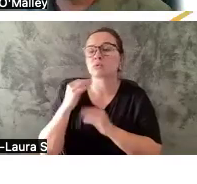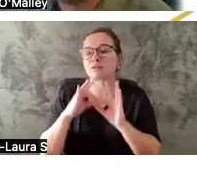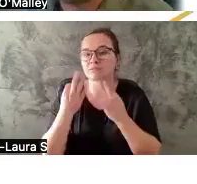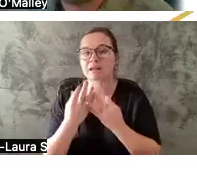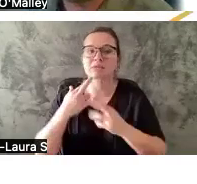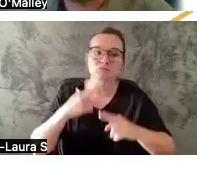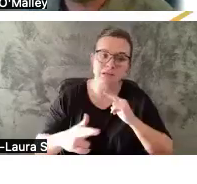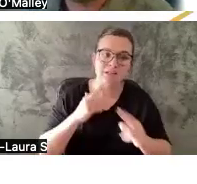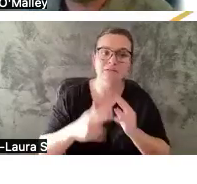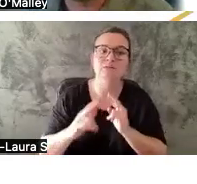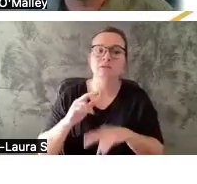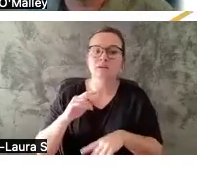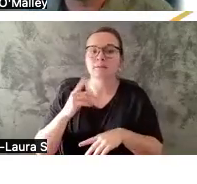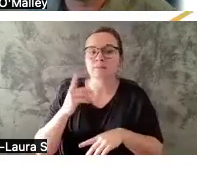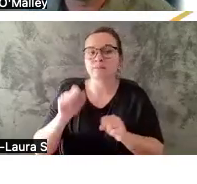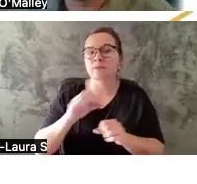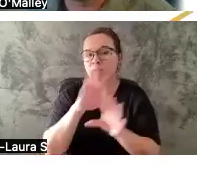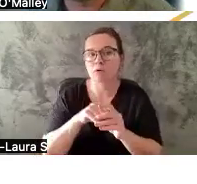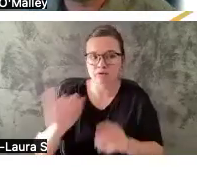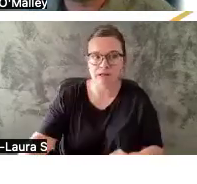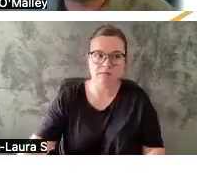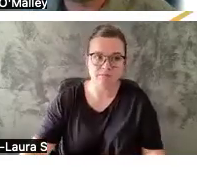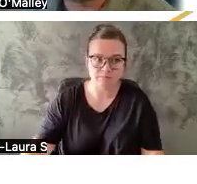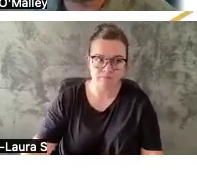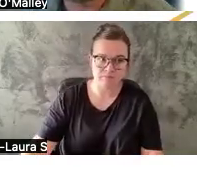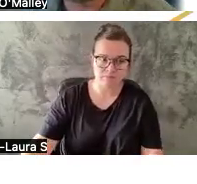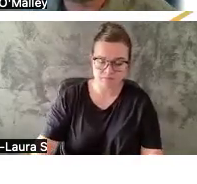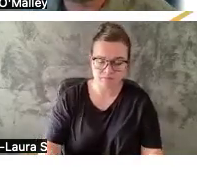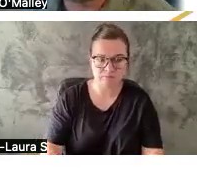relatives, that can be part of that.